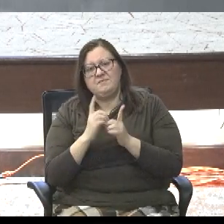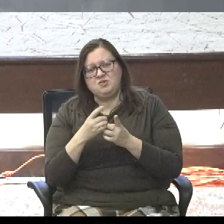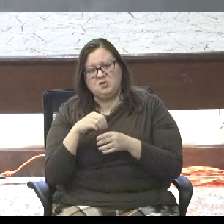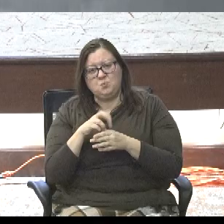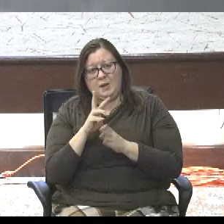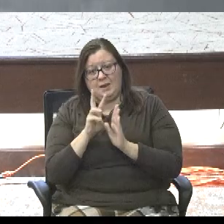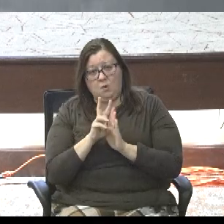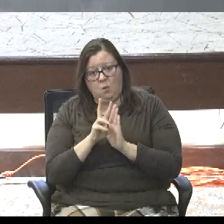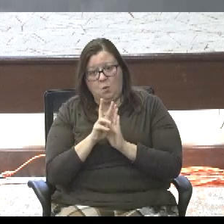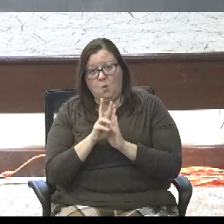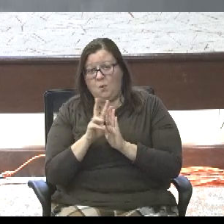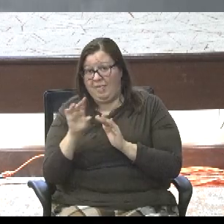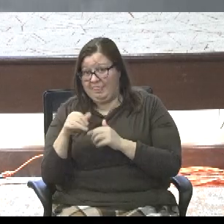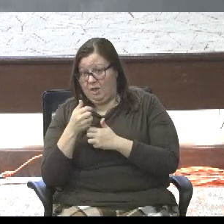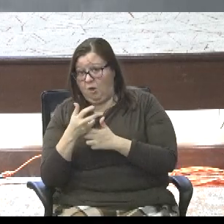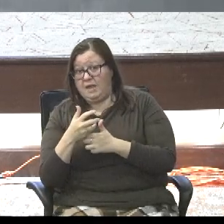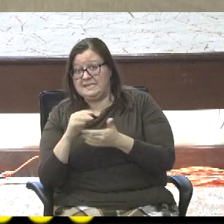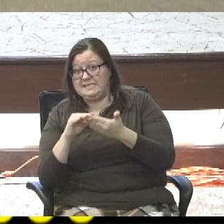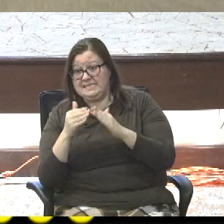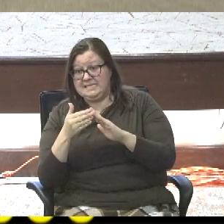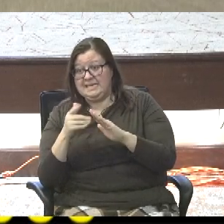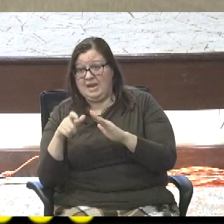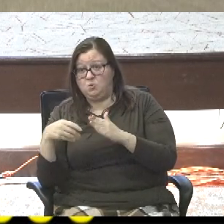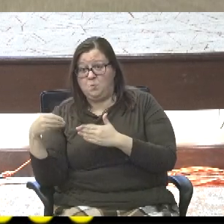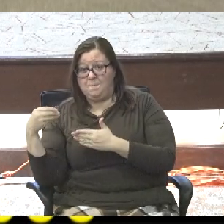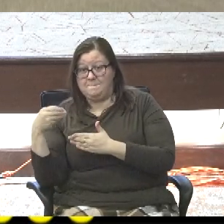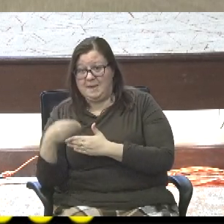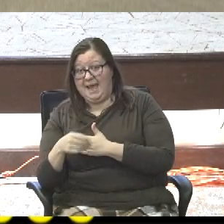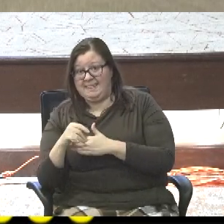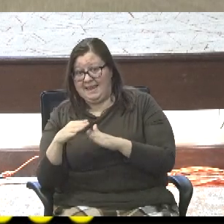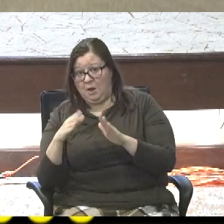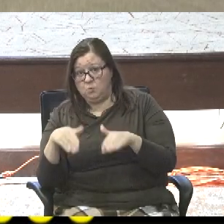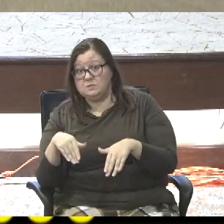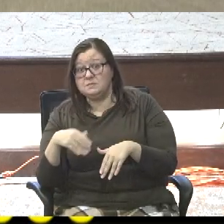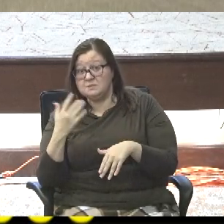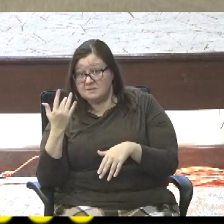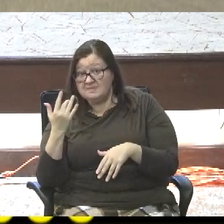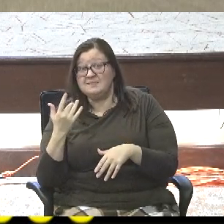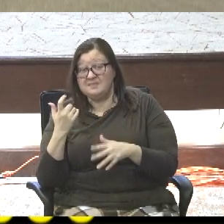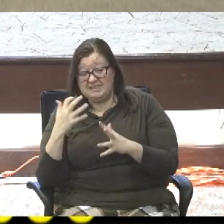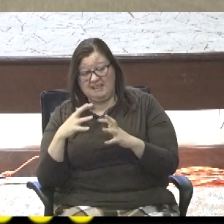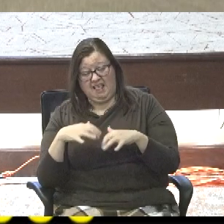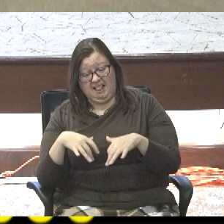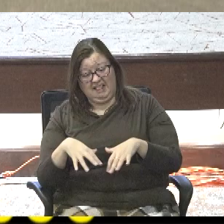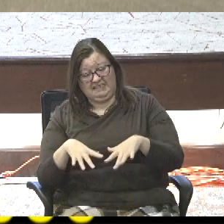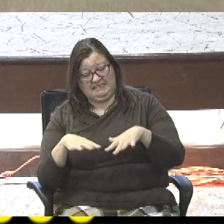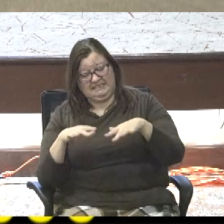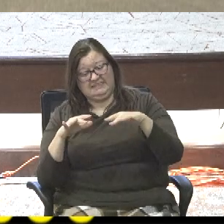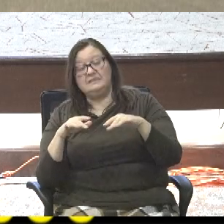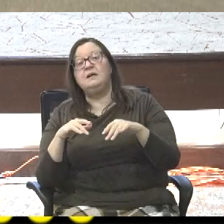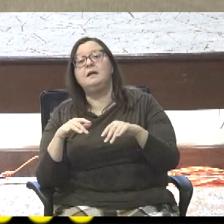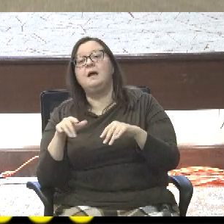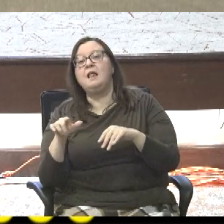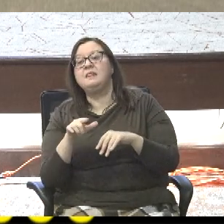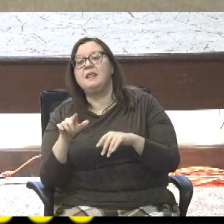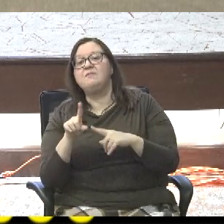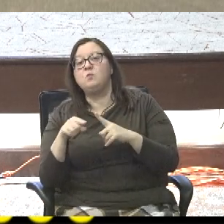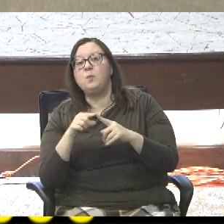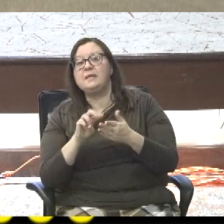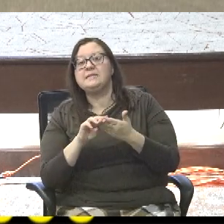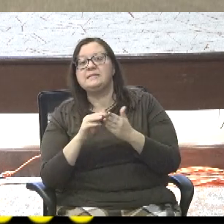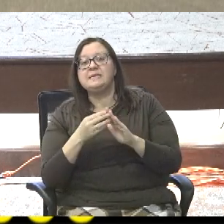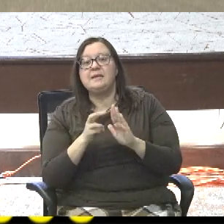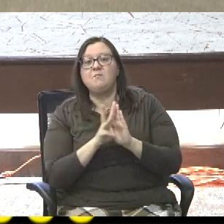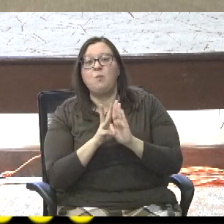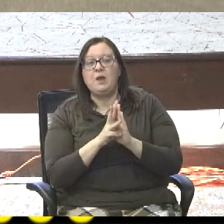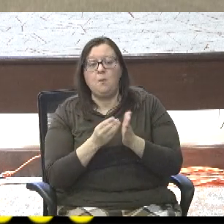one actually led to the city having to buy out this home, and you can see on the left, once the city of Waco bought it, it had to